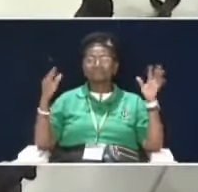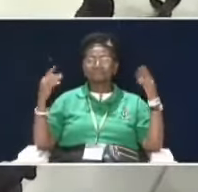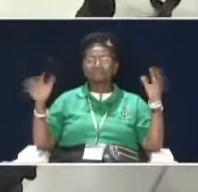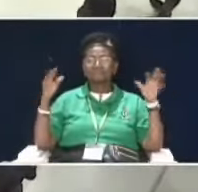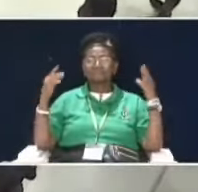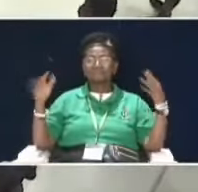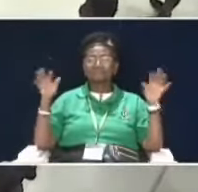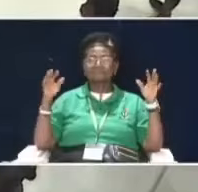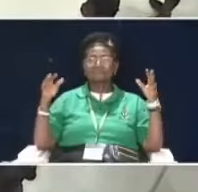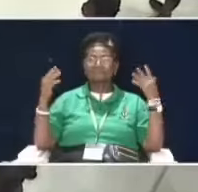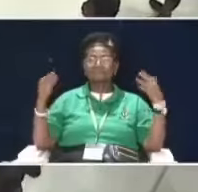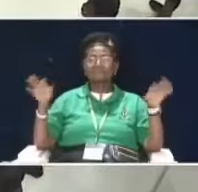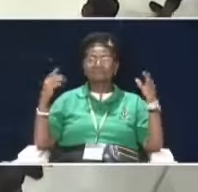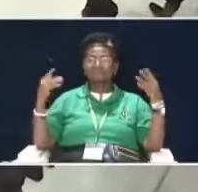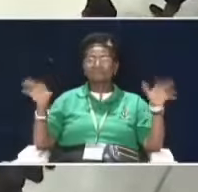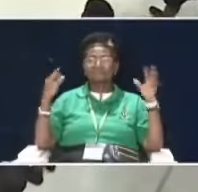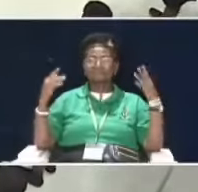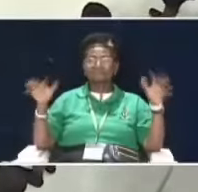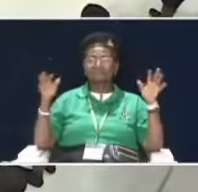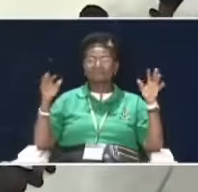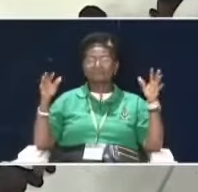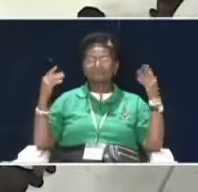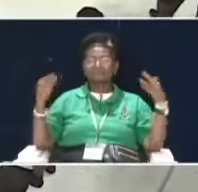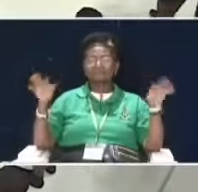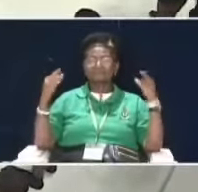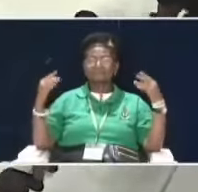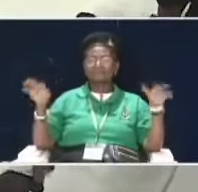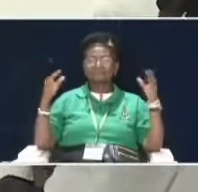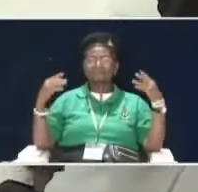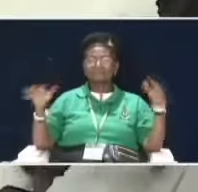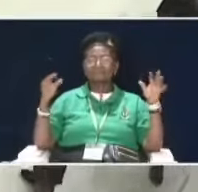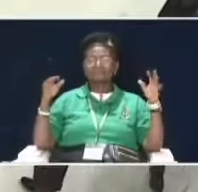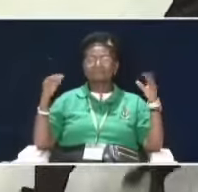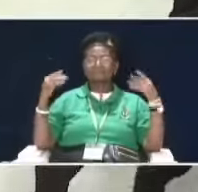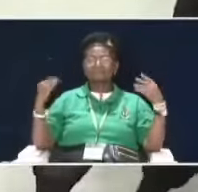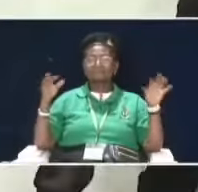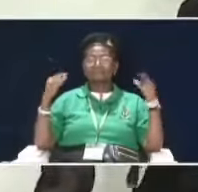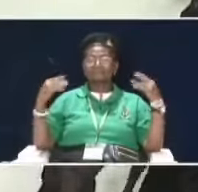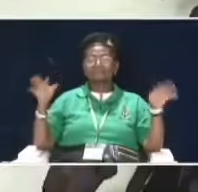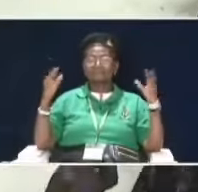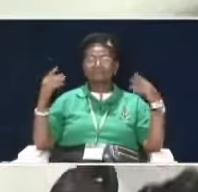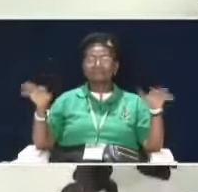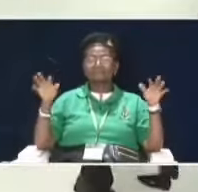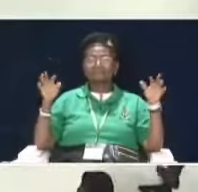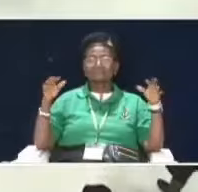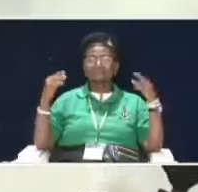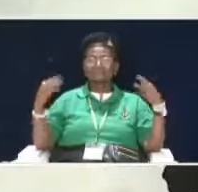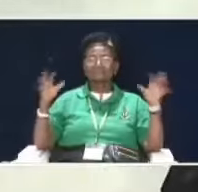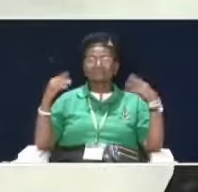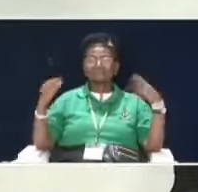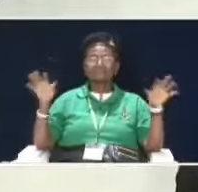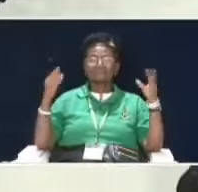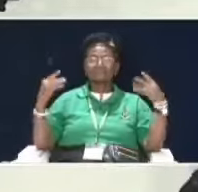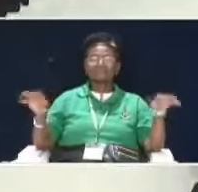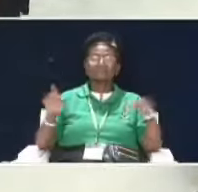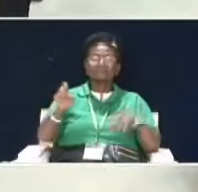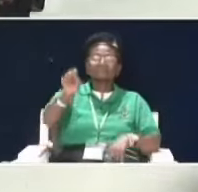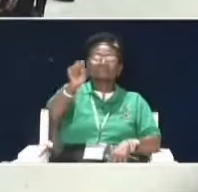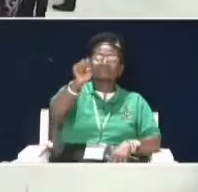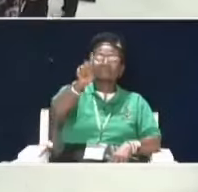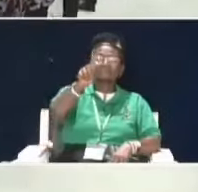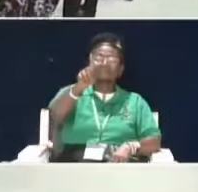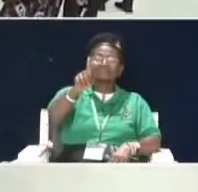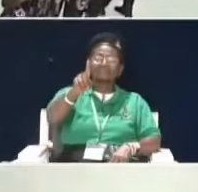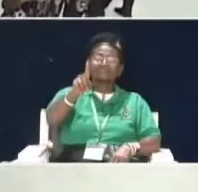10. 11.